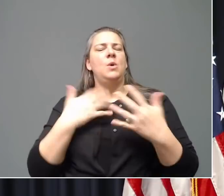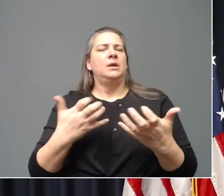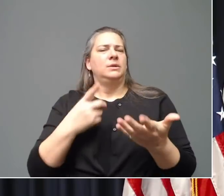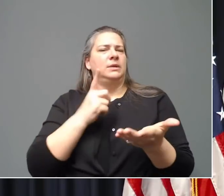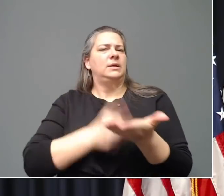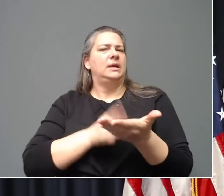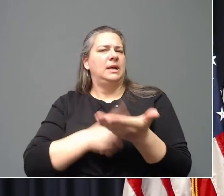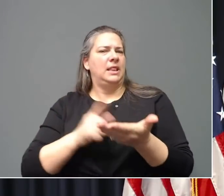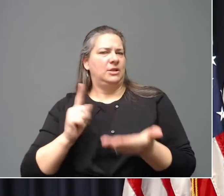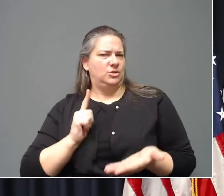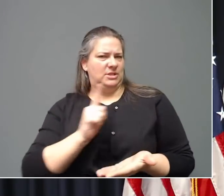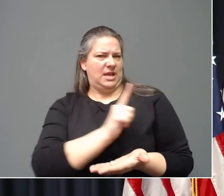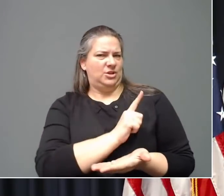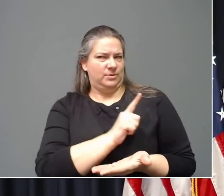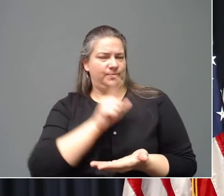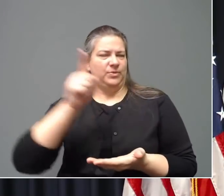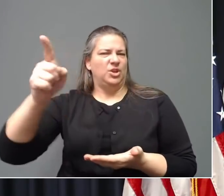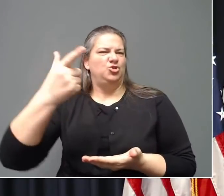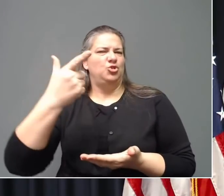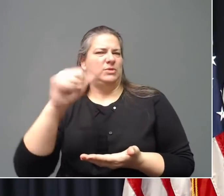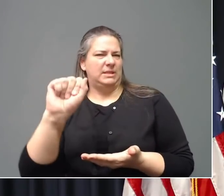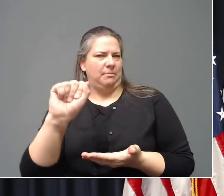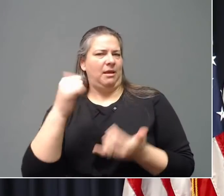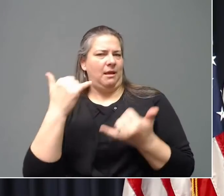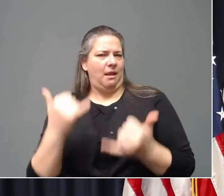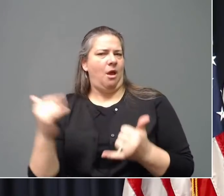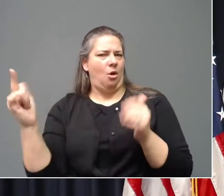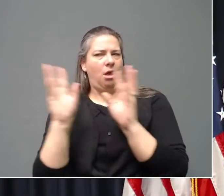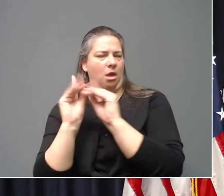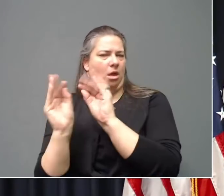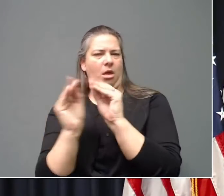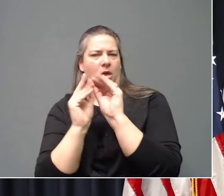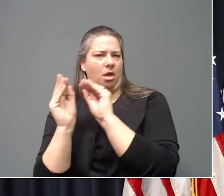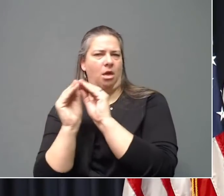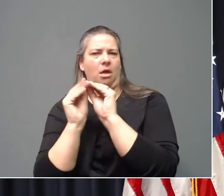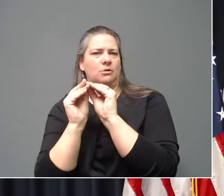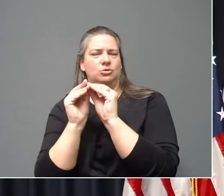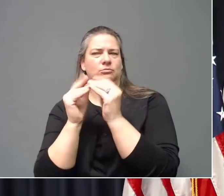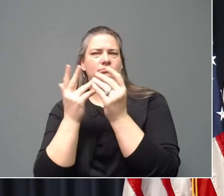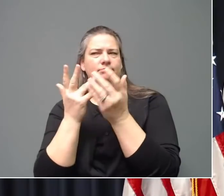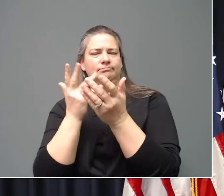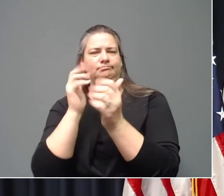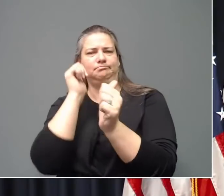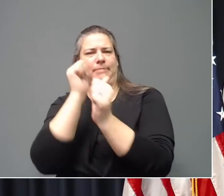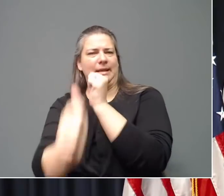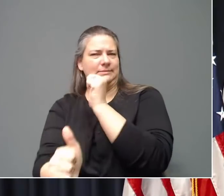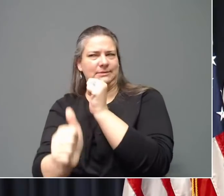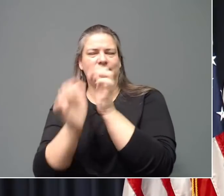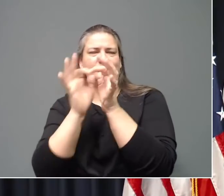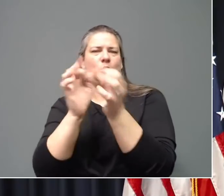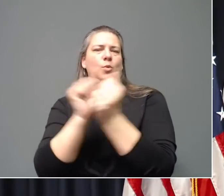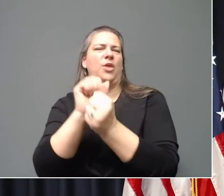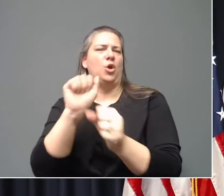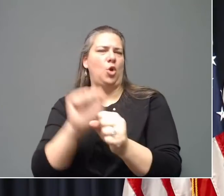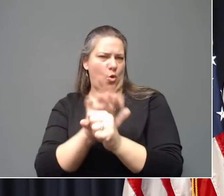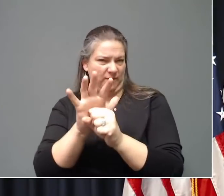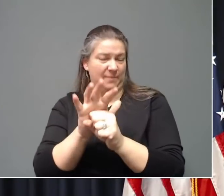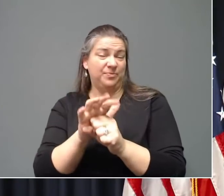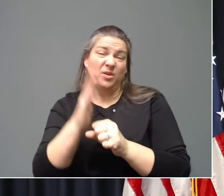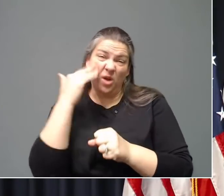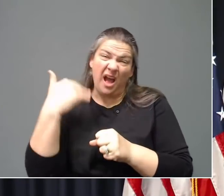Assembly dealing with COVID, because it could have significant consequences. I want to start by this concept that I've been hearing